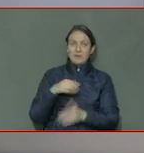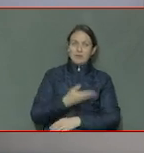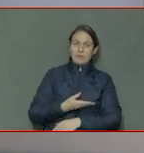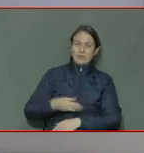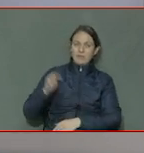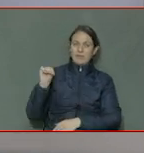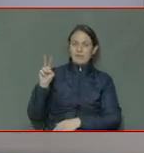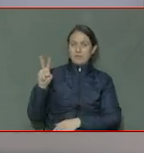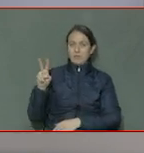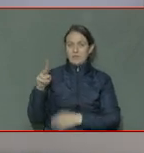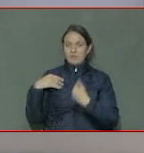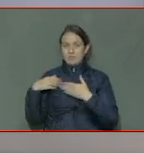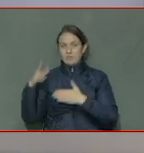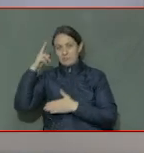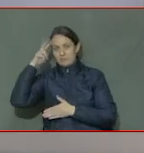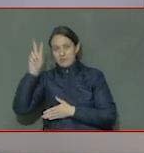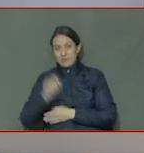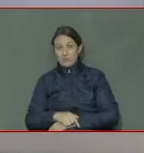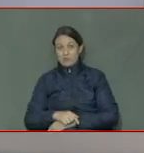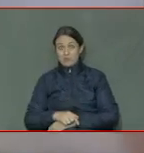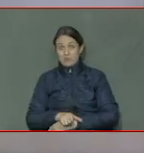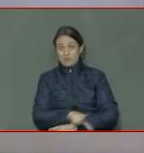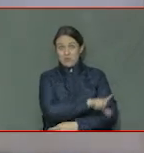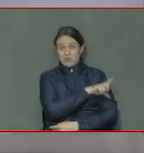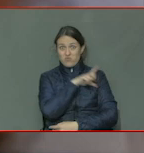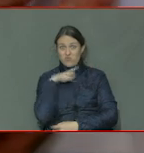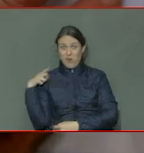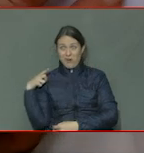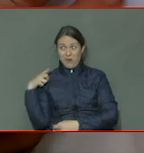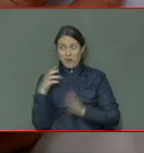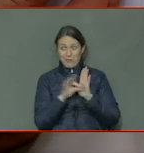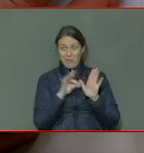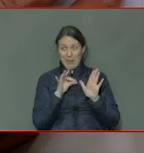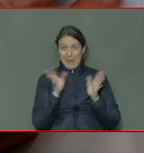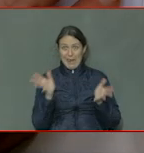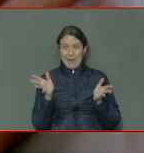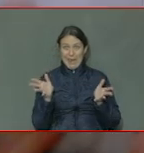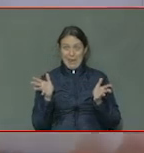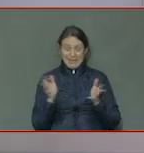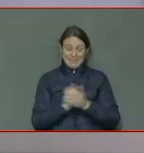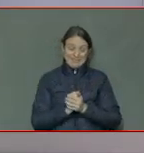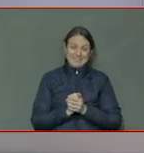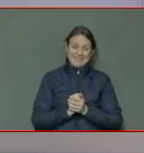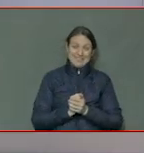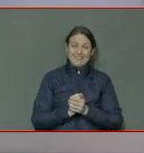squared. Sure, that's a very long formula, but that's my formula I'm going to use.